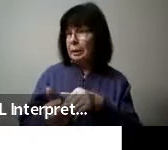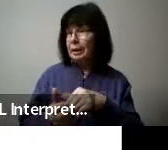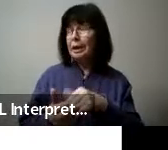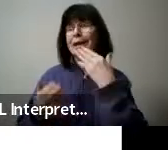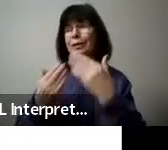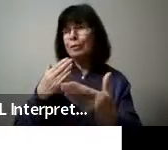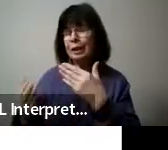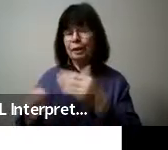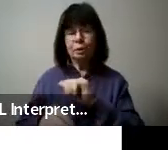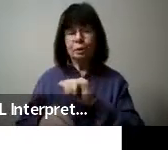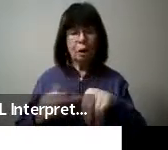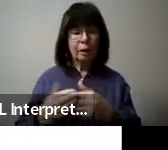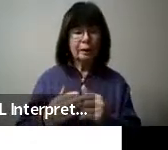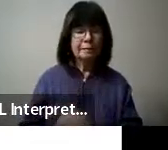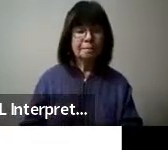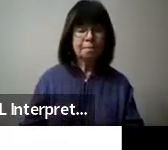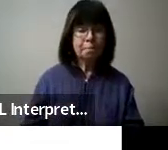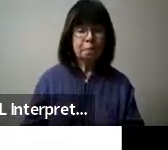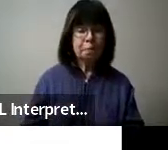all.